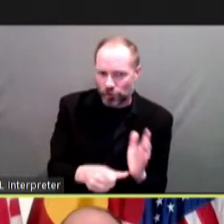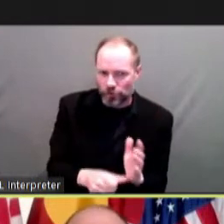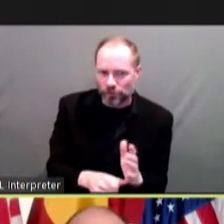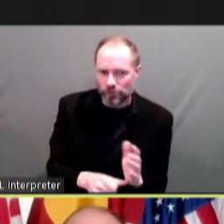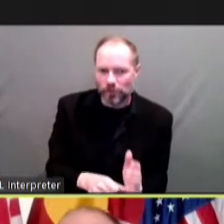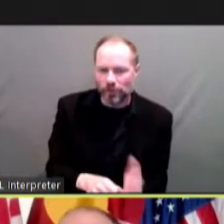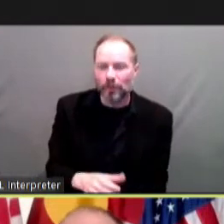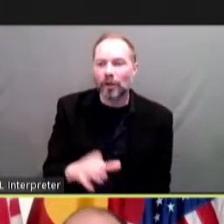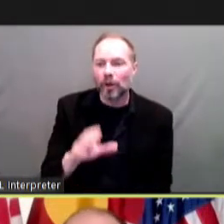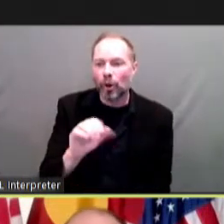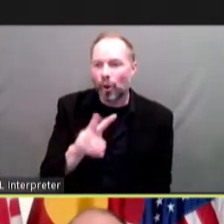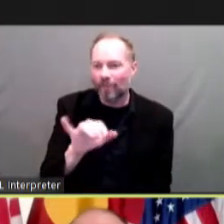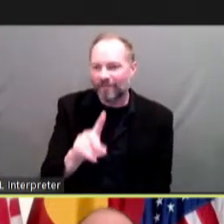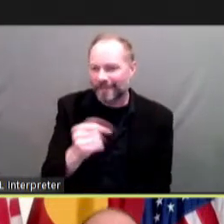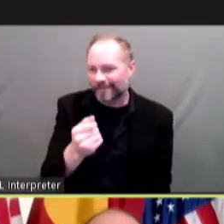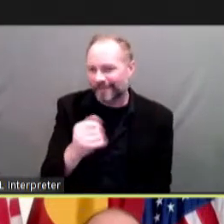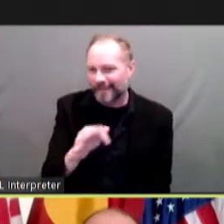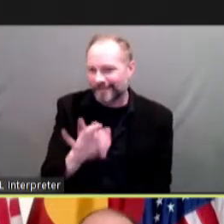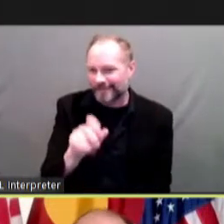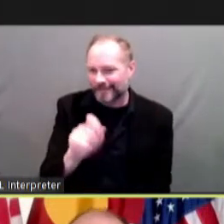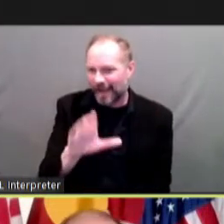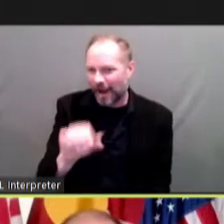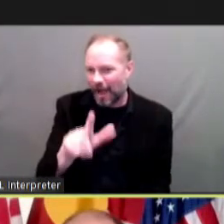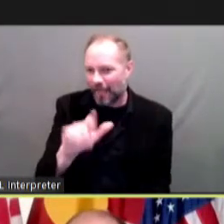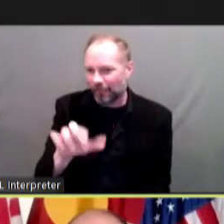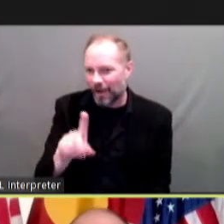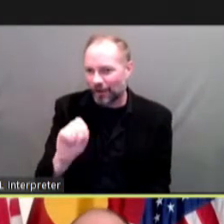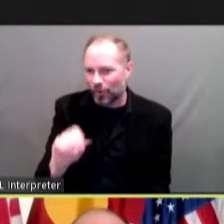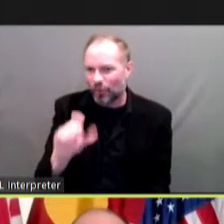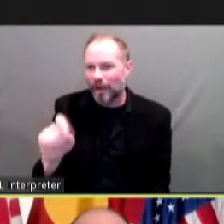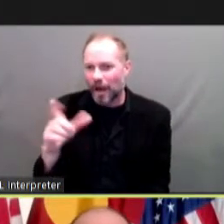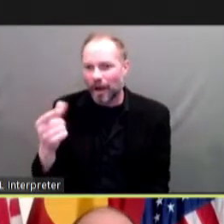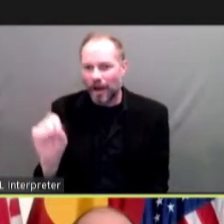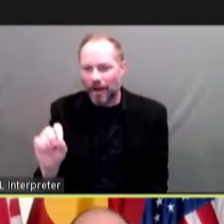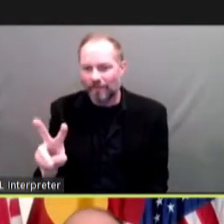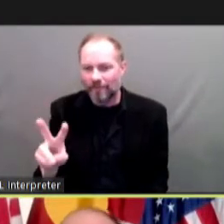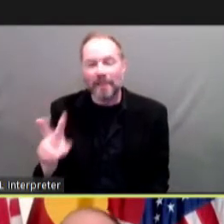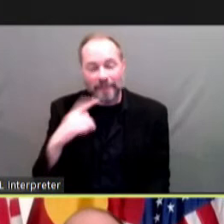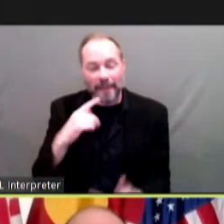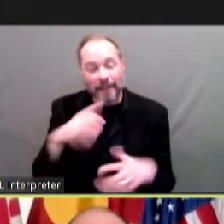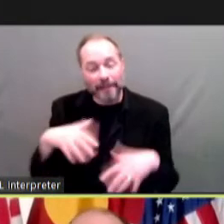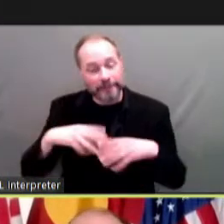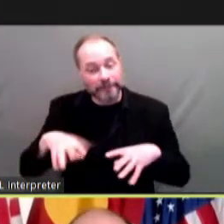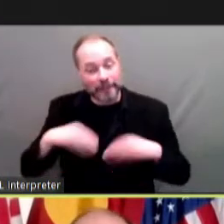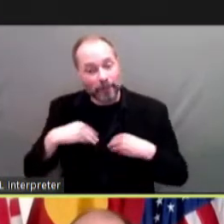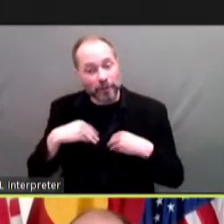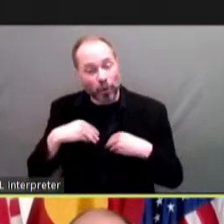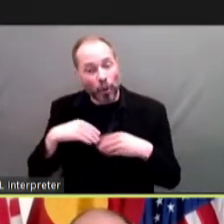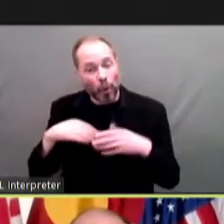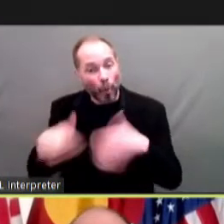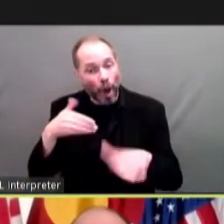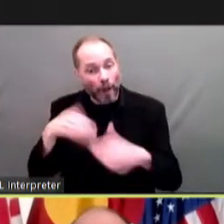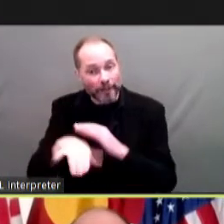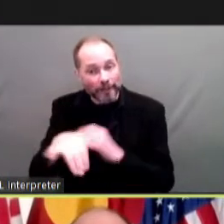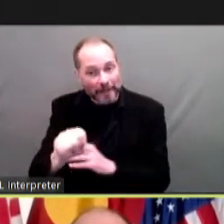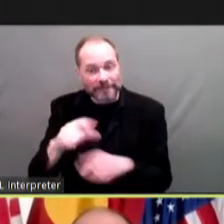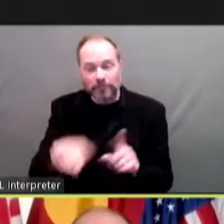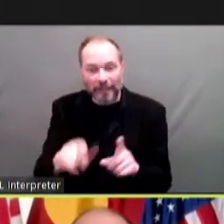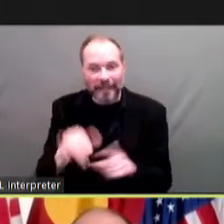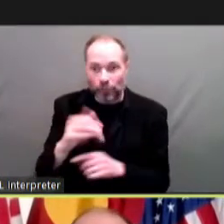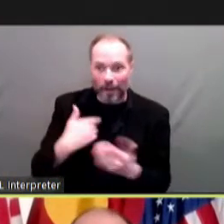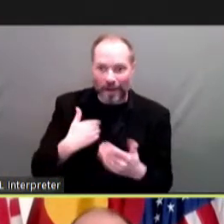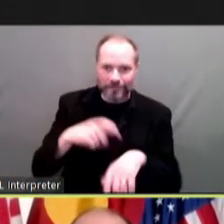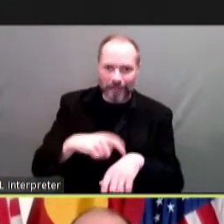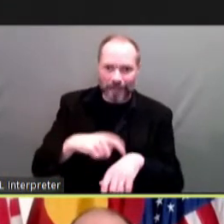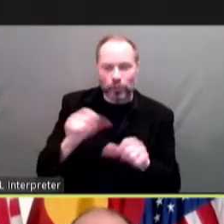COVID19.colorado.gov. They take walk-ins, but if you don't want to wait, you might as well sign up. There's thousands of slots today, tomorrow